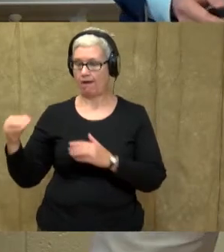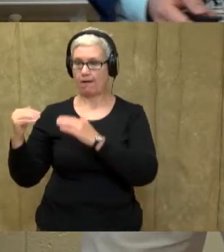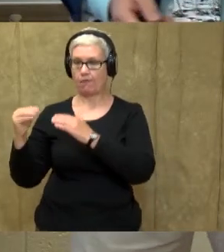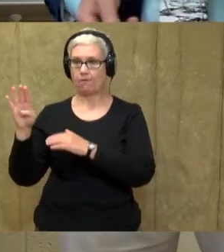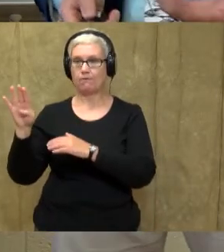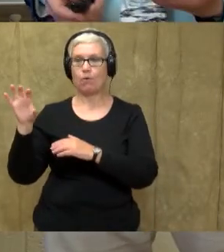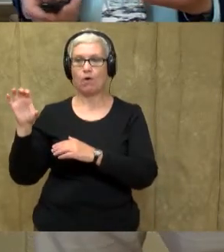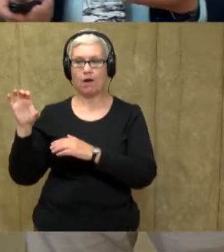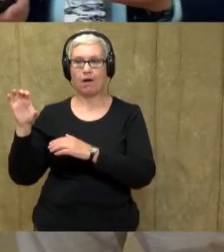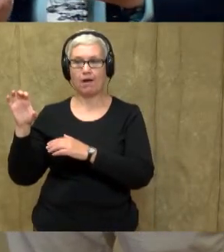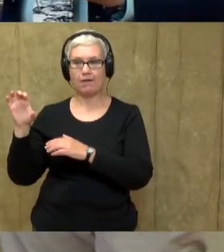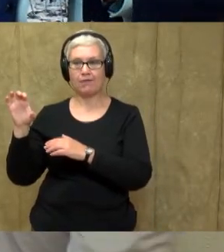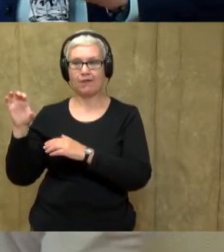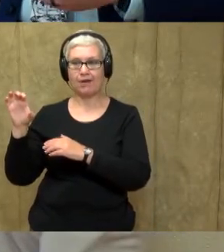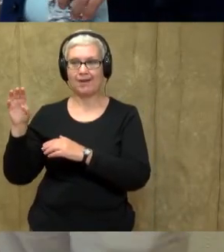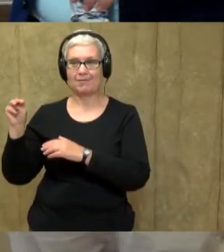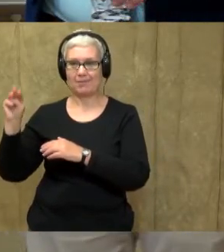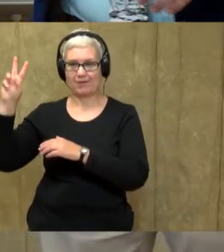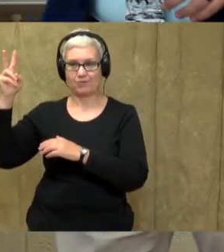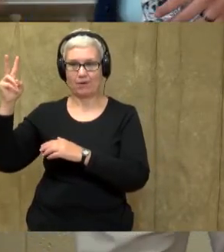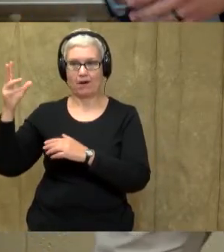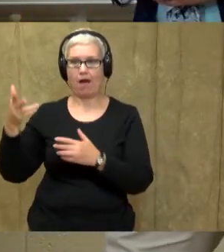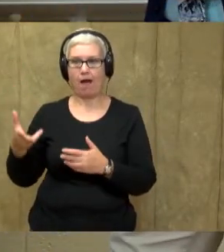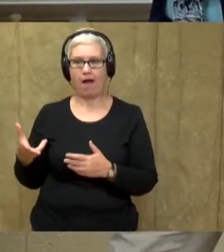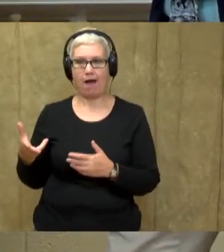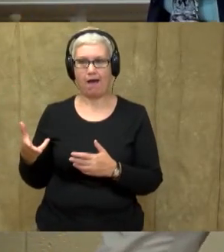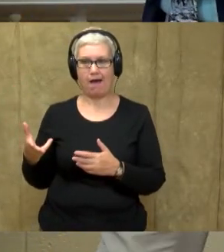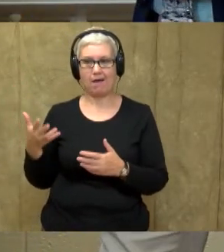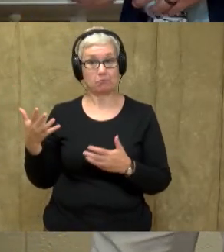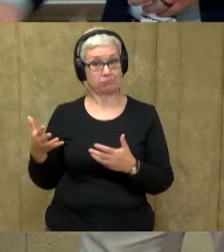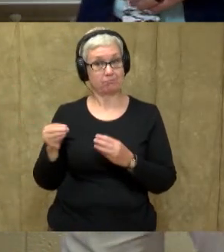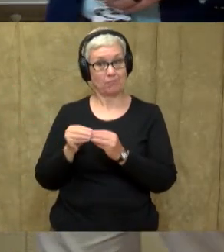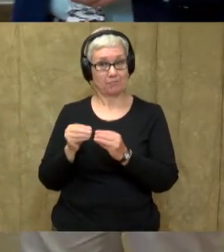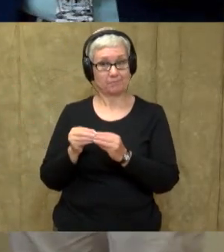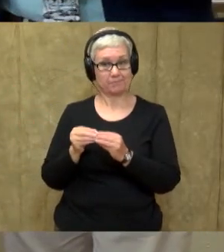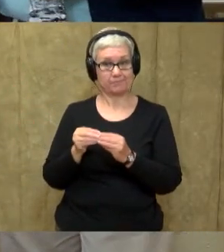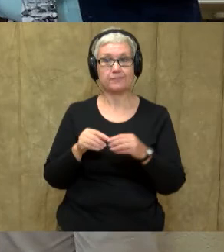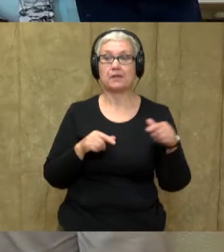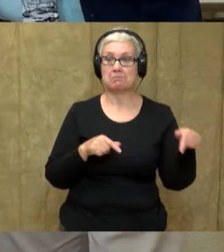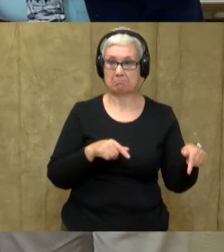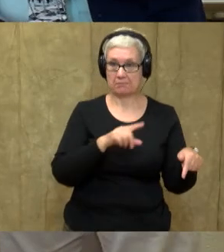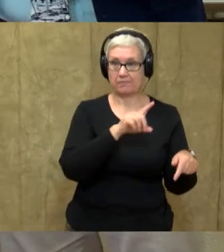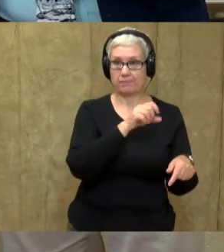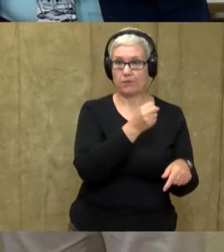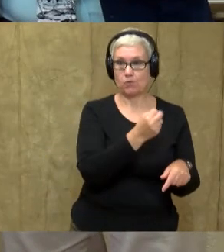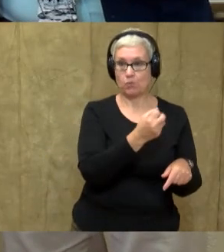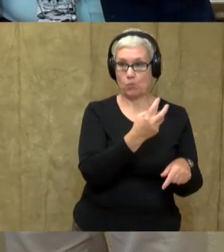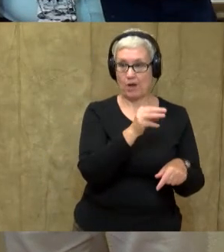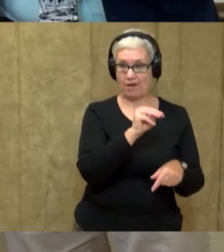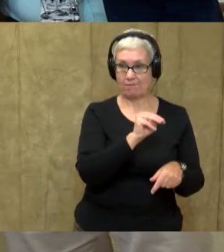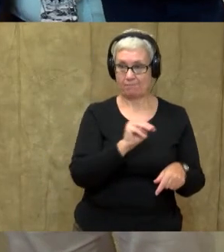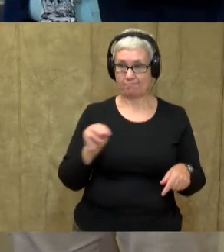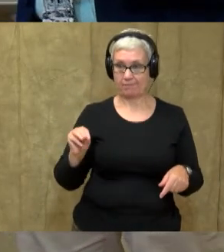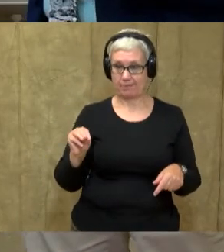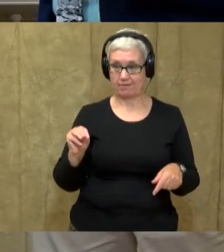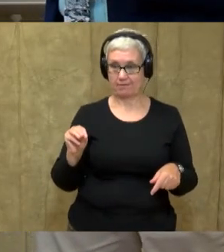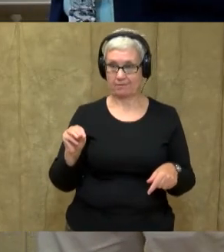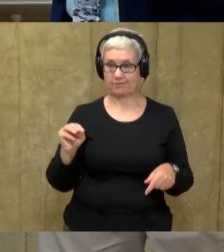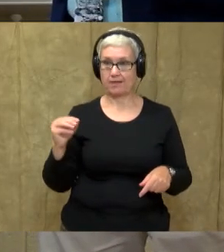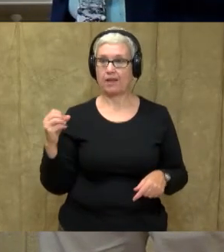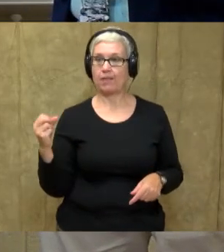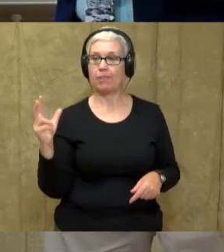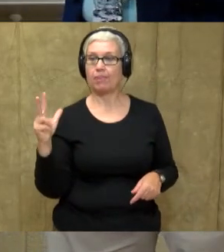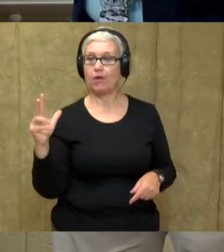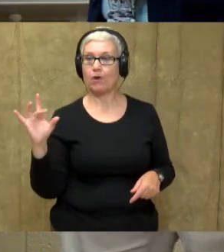of 400 square meters. And then lastly, we've got this situation where I've got 12 meters long for the plot of